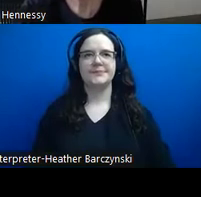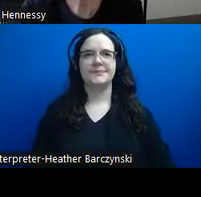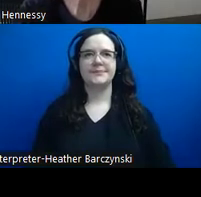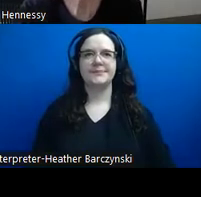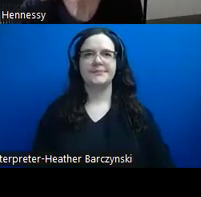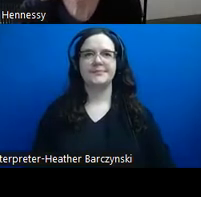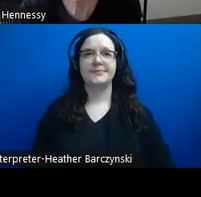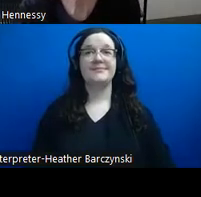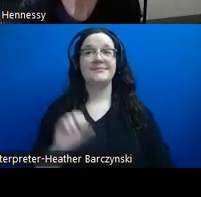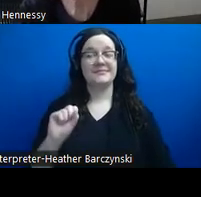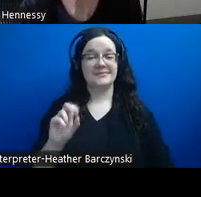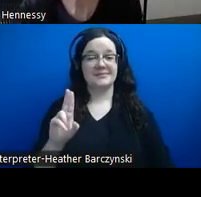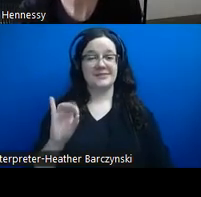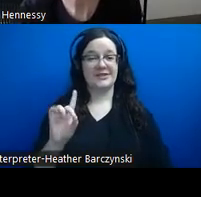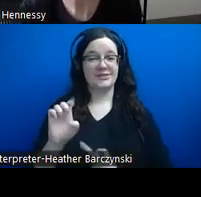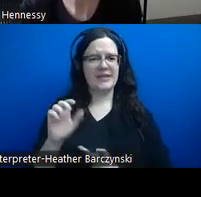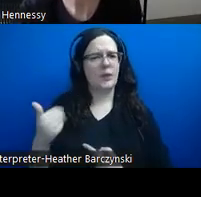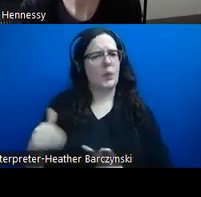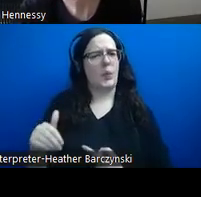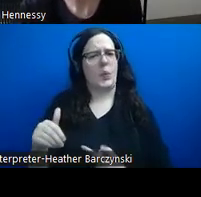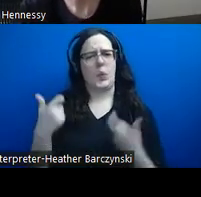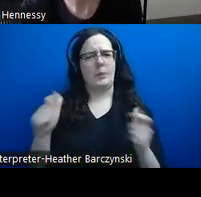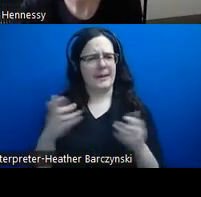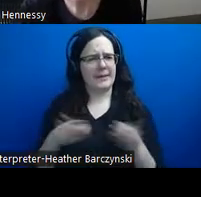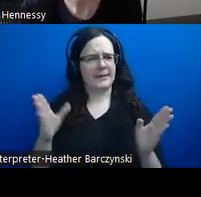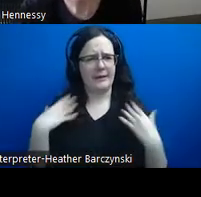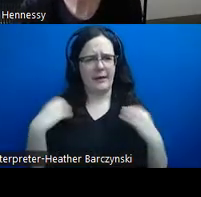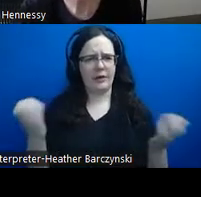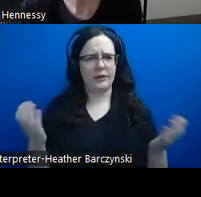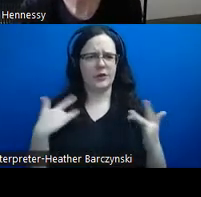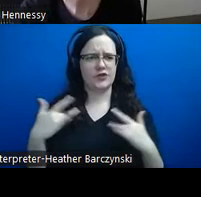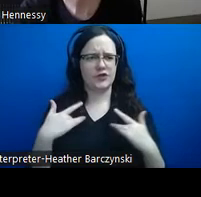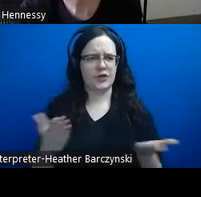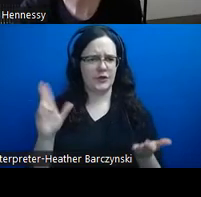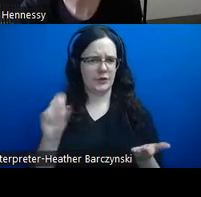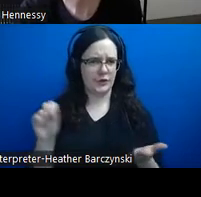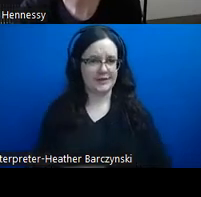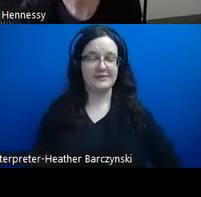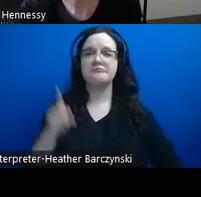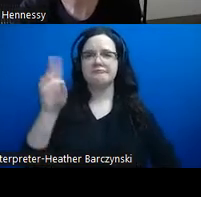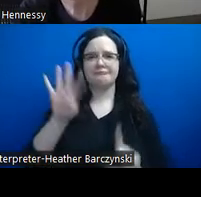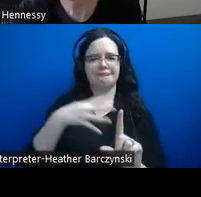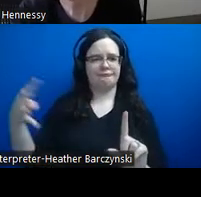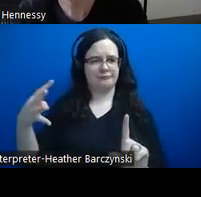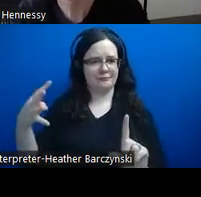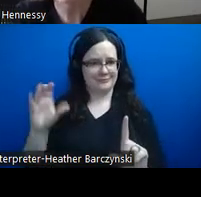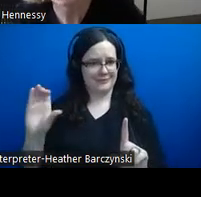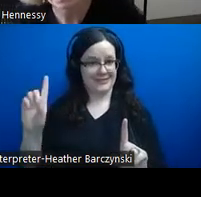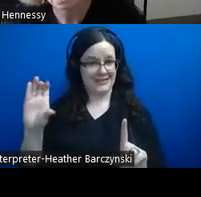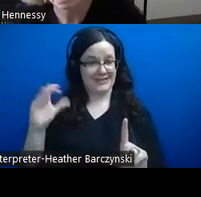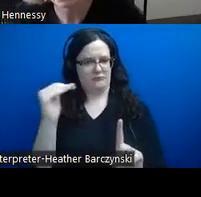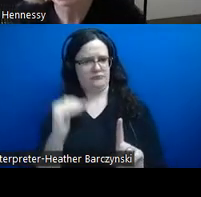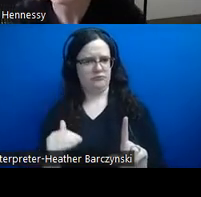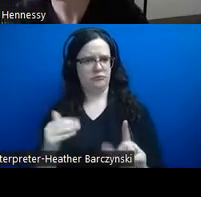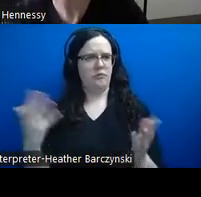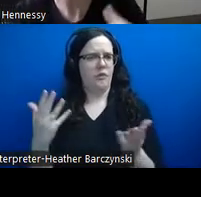Suicide remains a major public health concern in the United States. This table from the CDC lists the leading causes of death between